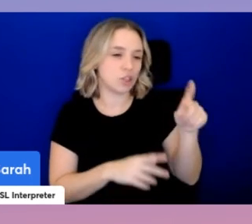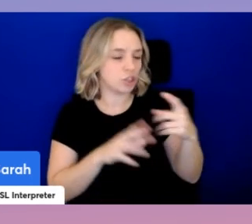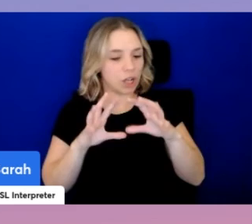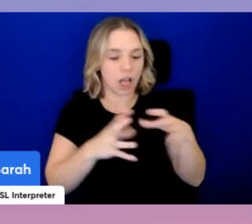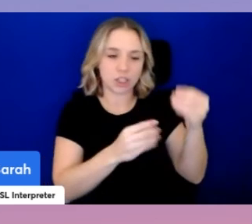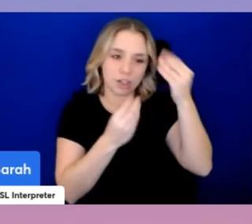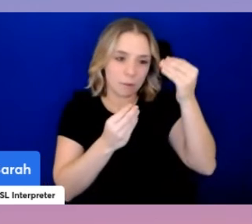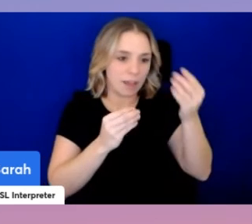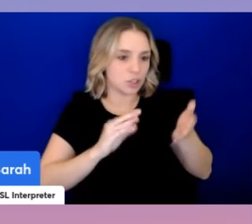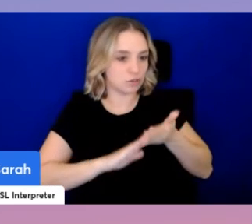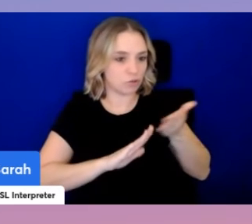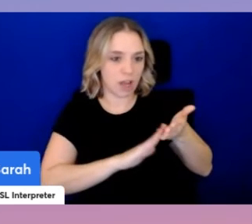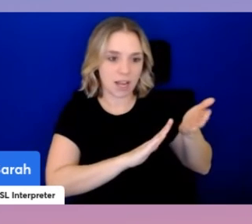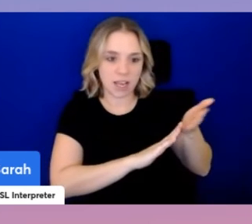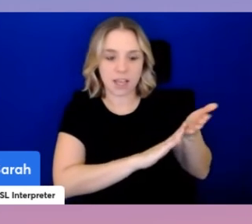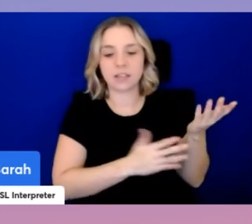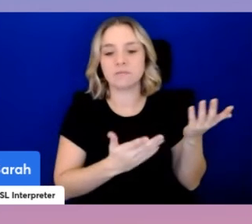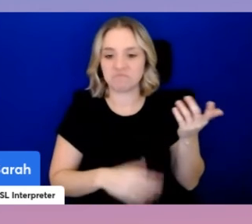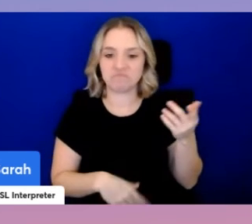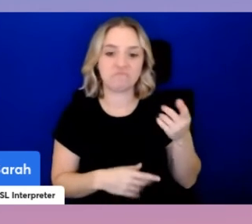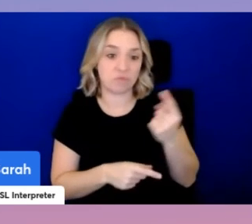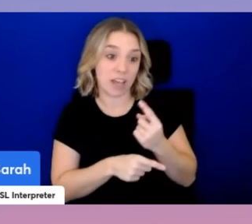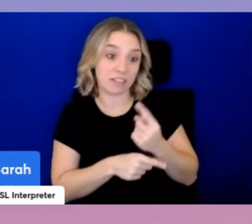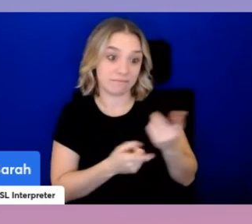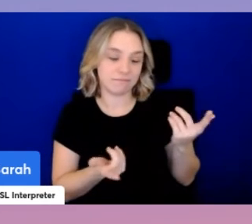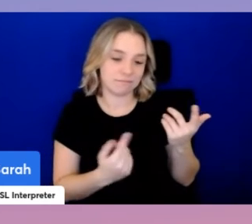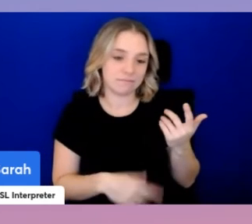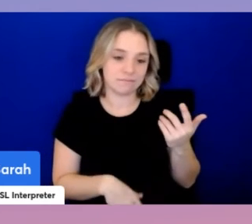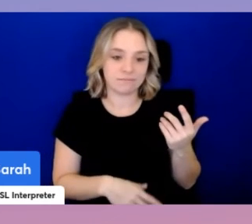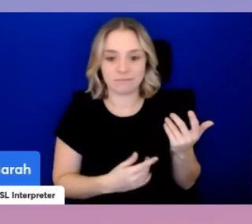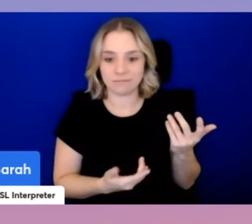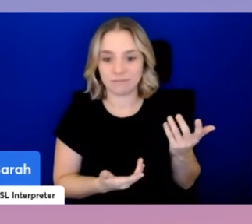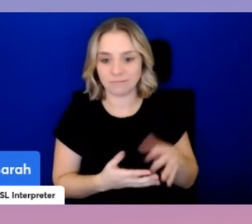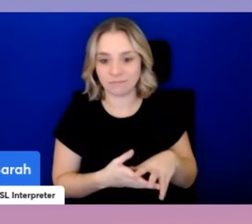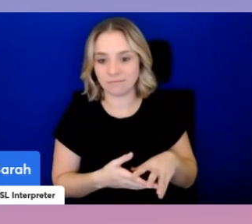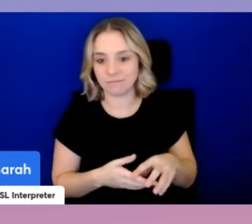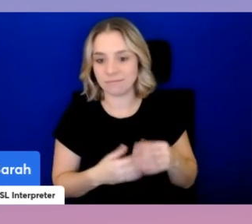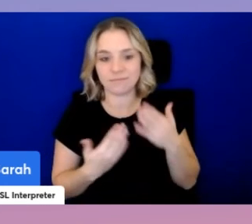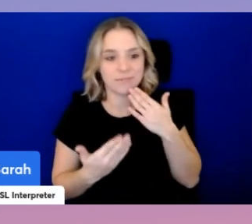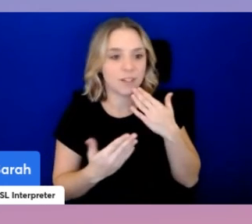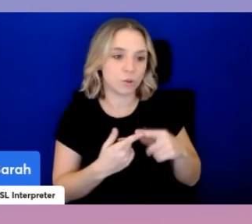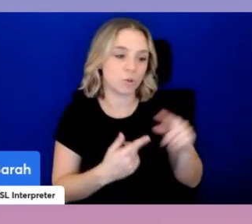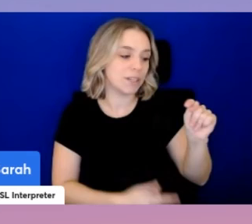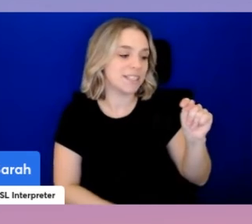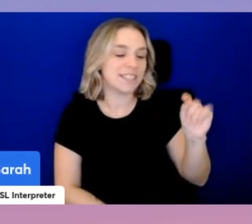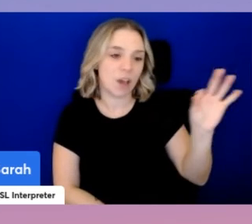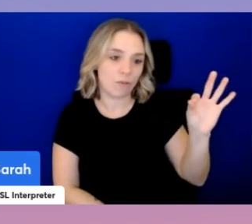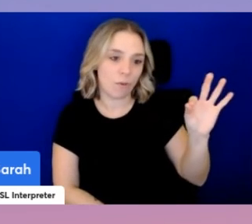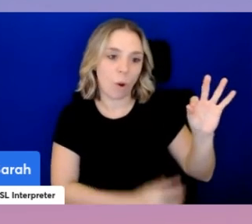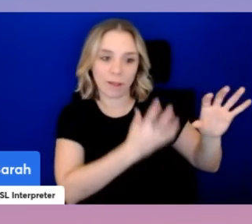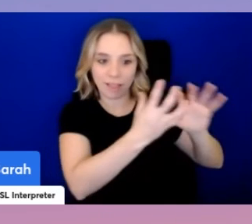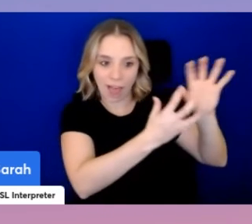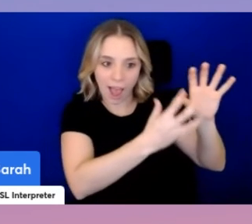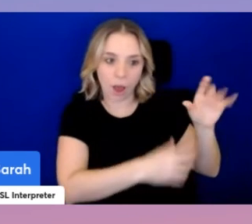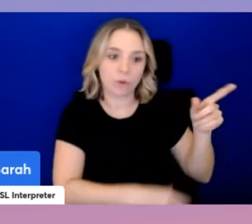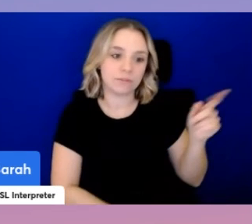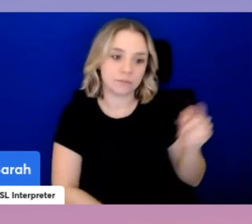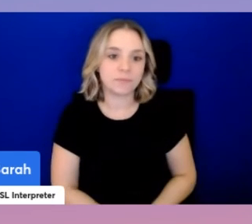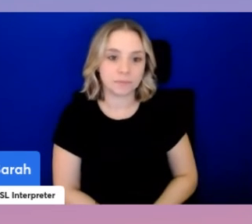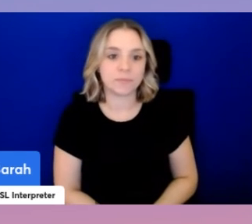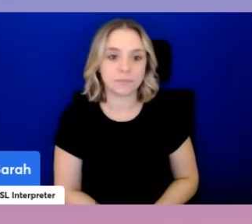running, right? That's thanks to have Terraform Cloud and using remote state.